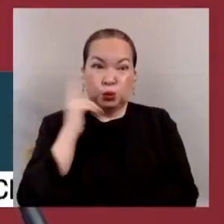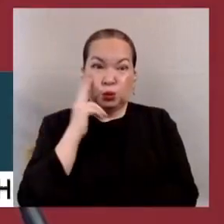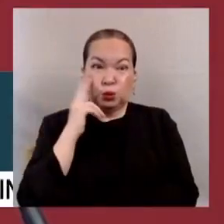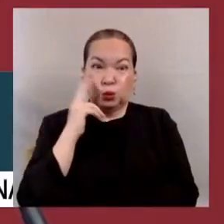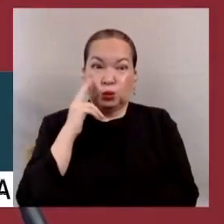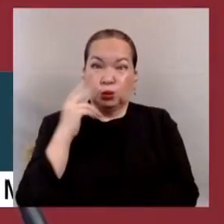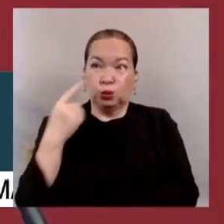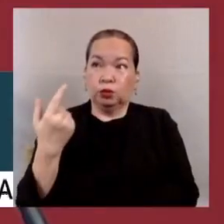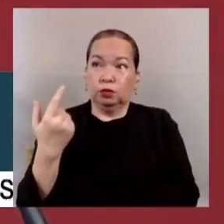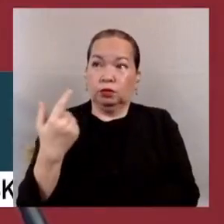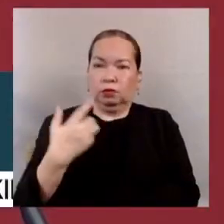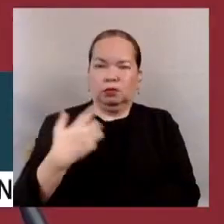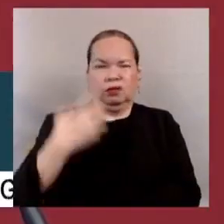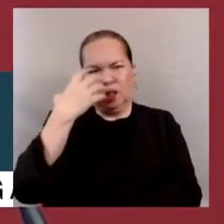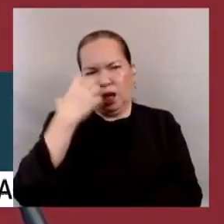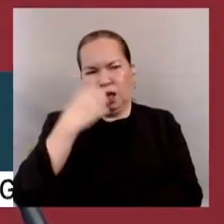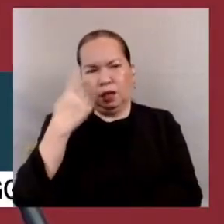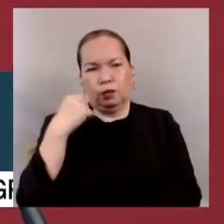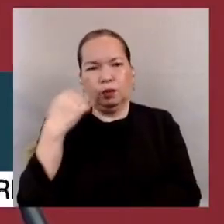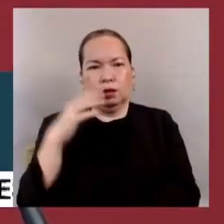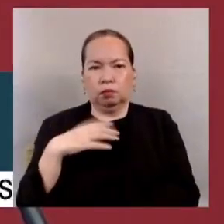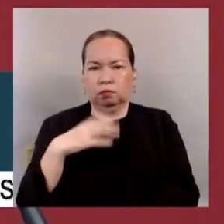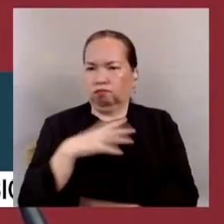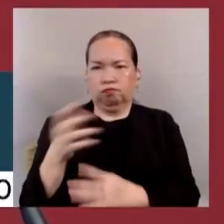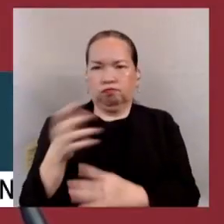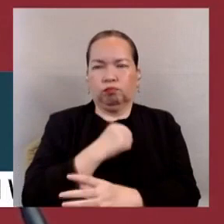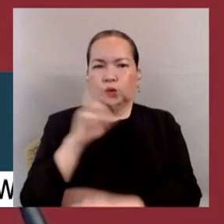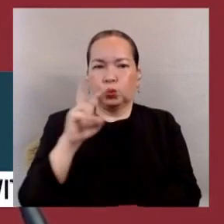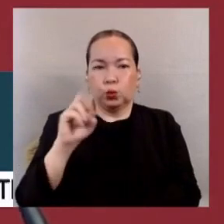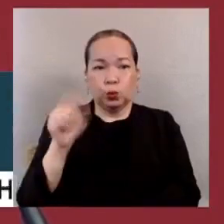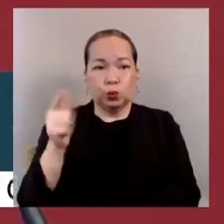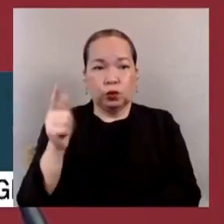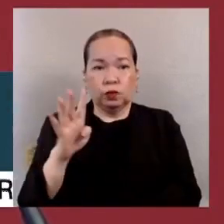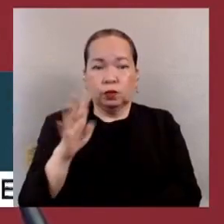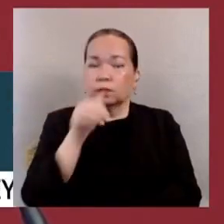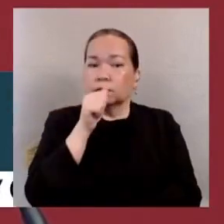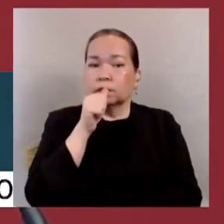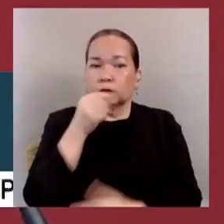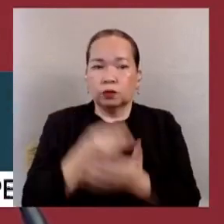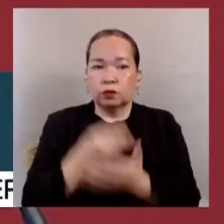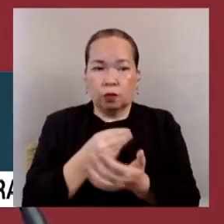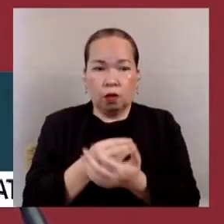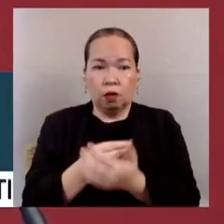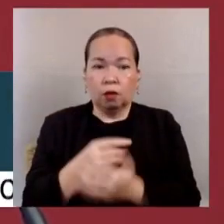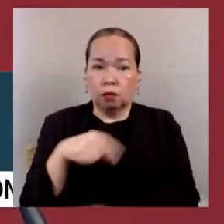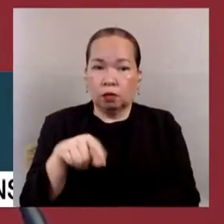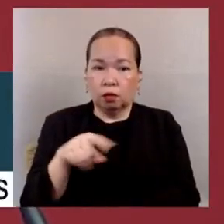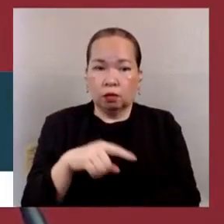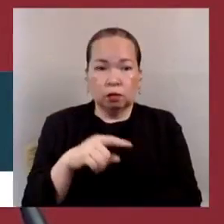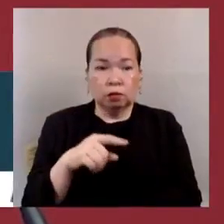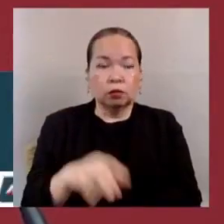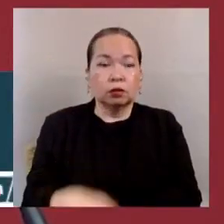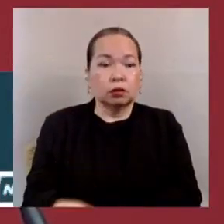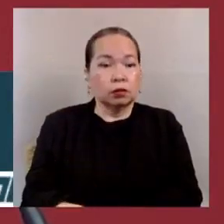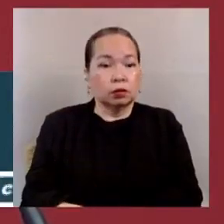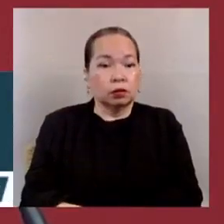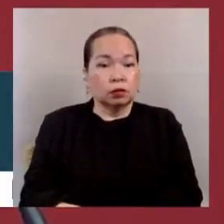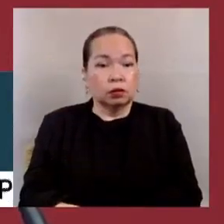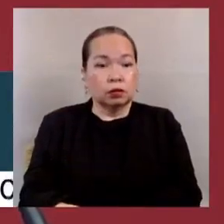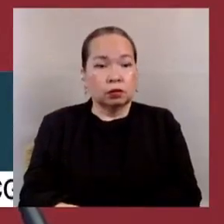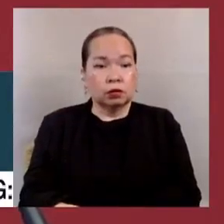President's 2024 confidential fund. The former President's eldest son, of course, Pulong, is the Davao City First District